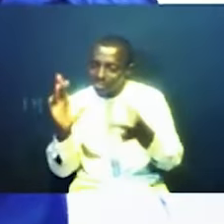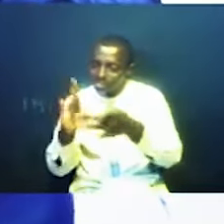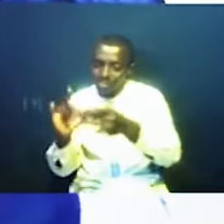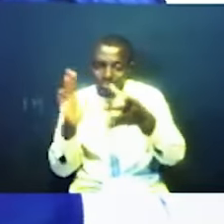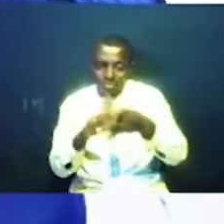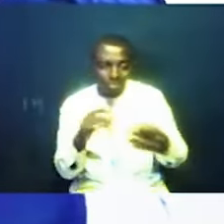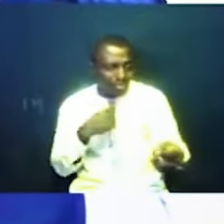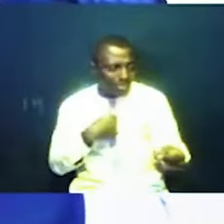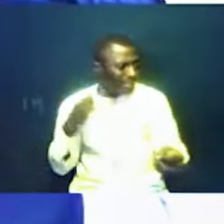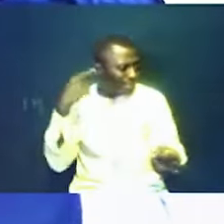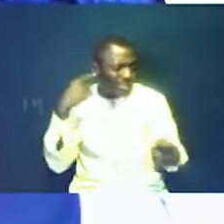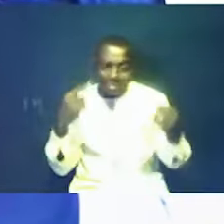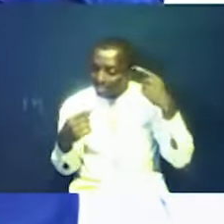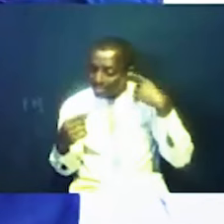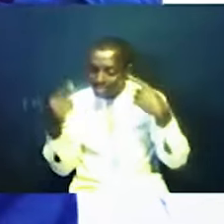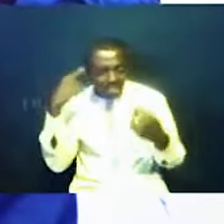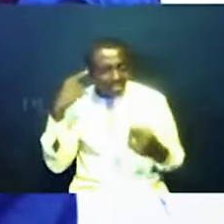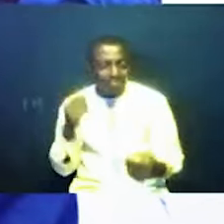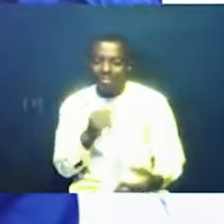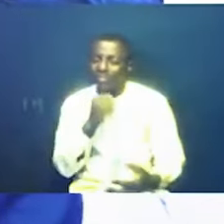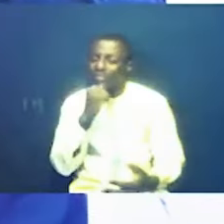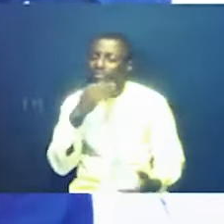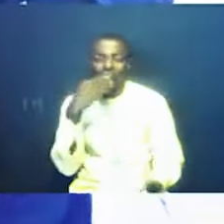not good.